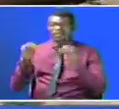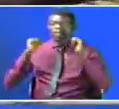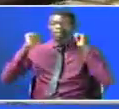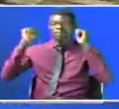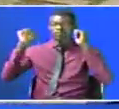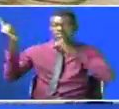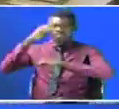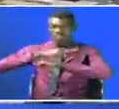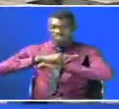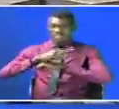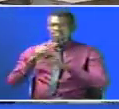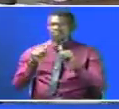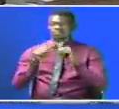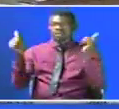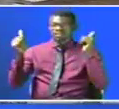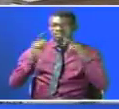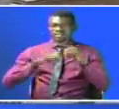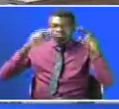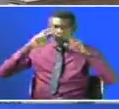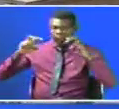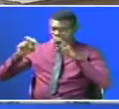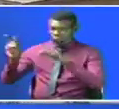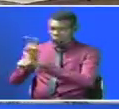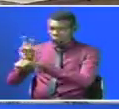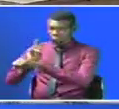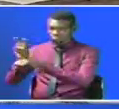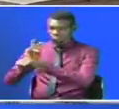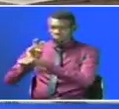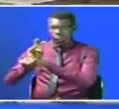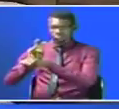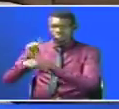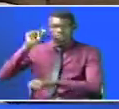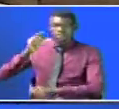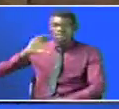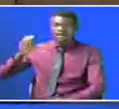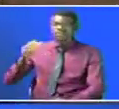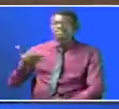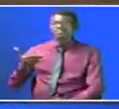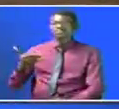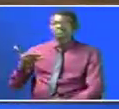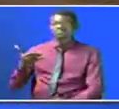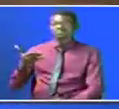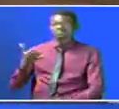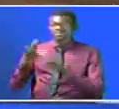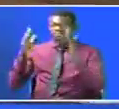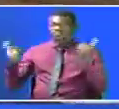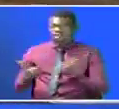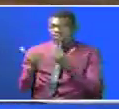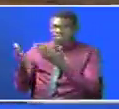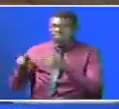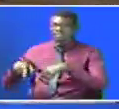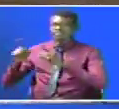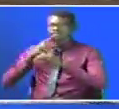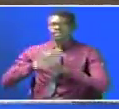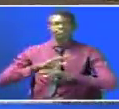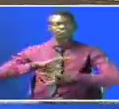after inspecting the Mamangina Drive waterfront in Mombasa County, where this year's celebrations will take place, he said he is satisfied